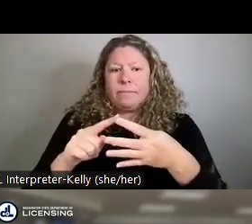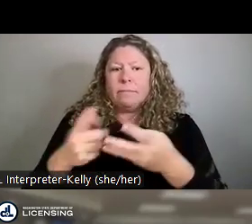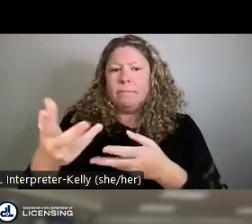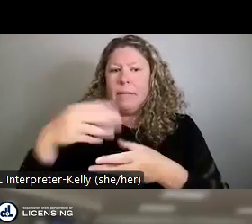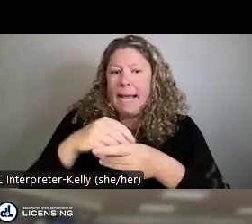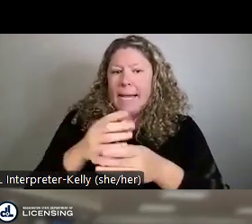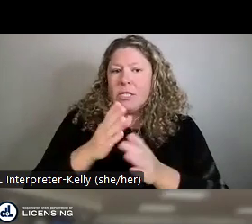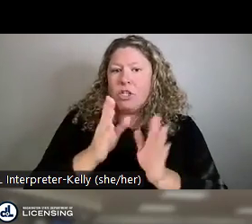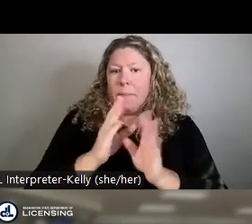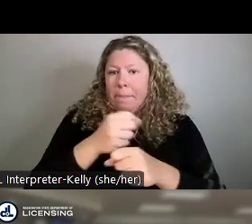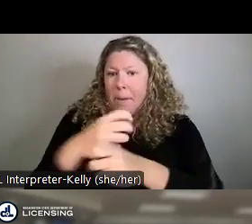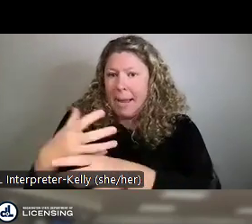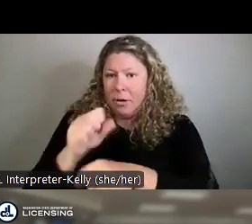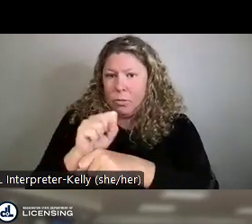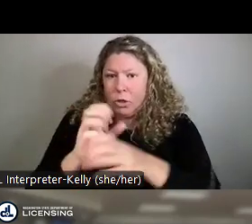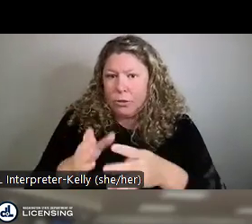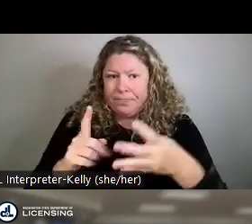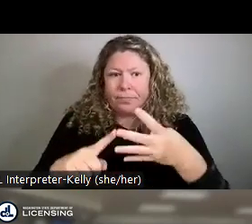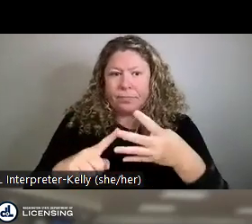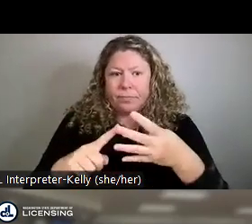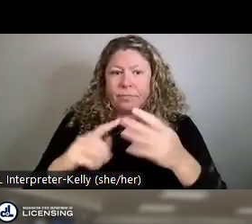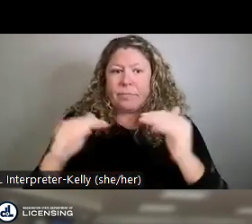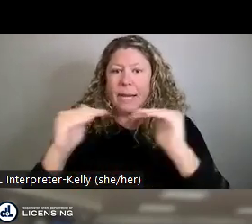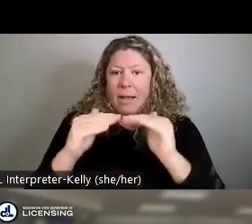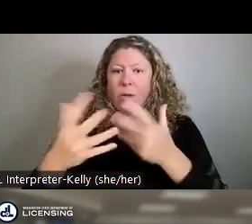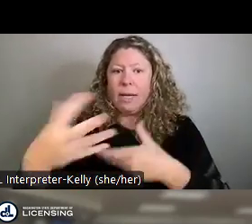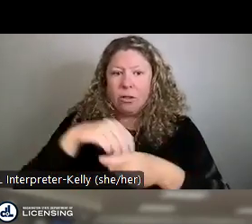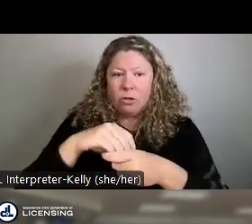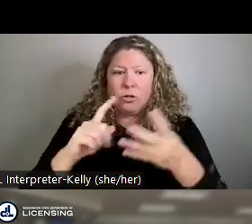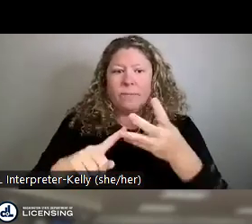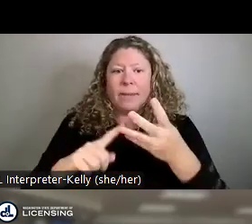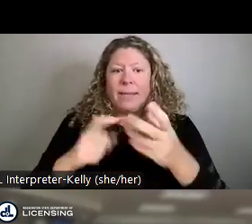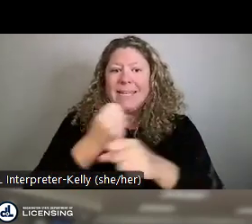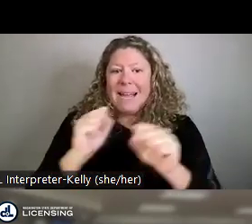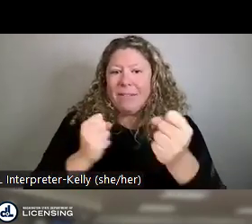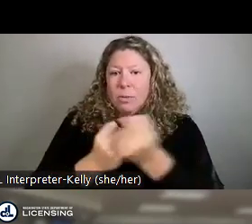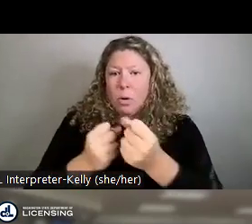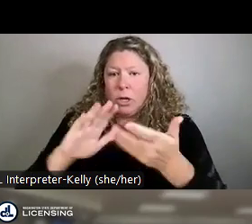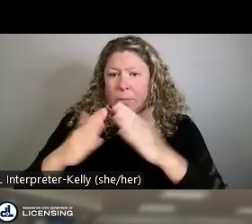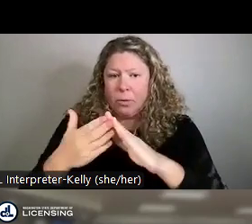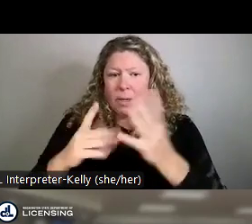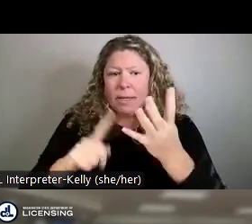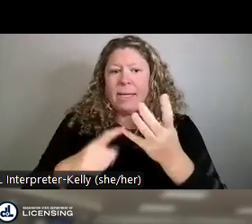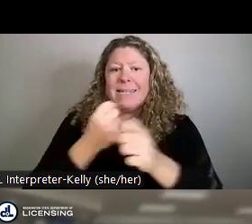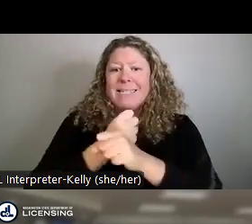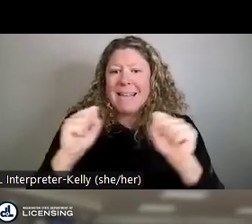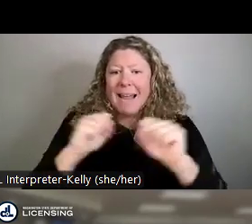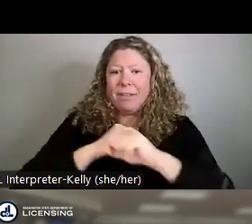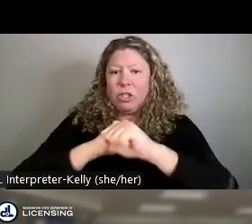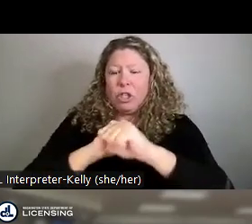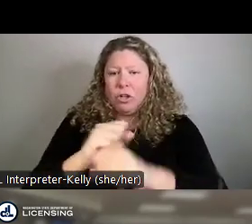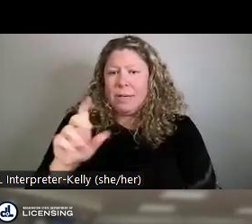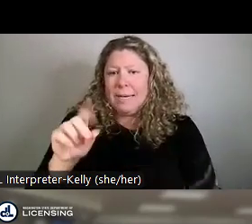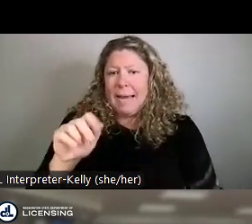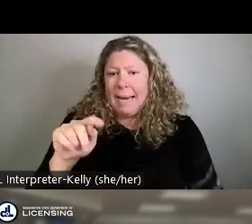employees, equity and inclusion, safe and supported communities, and safe and secure data. And in our strategic